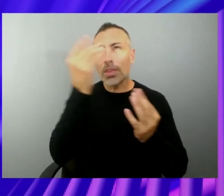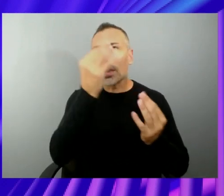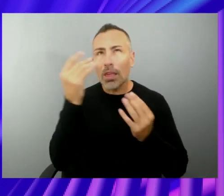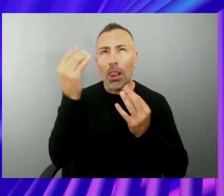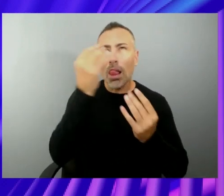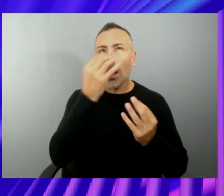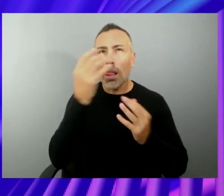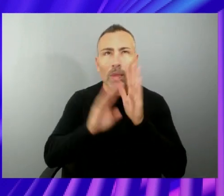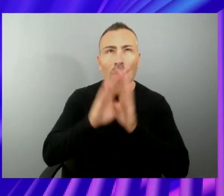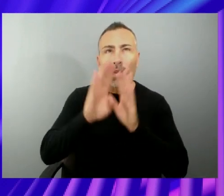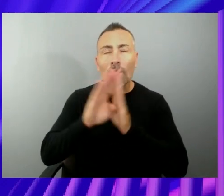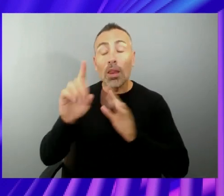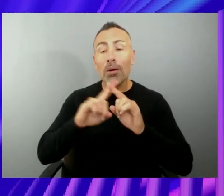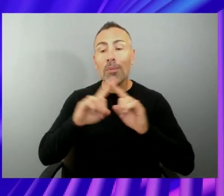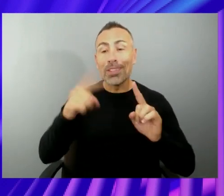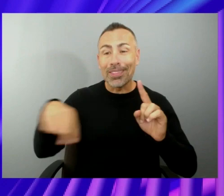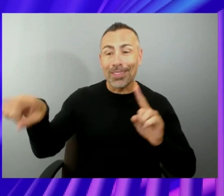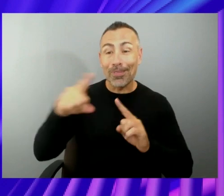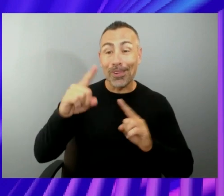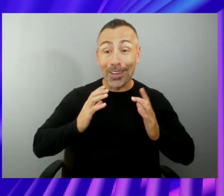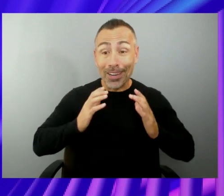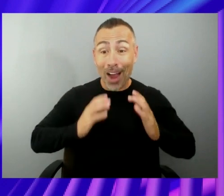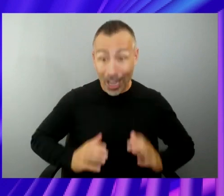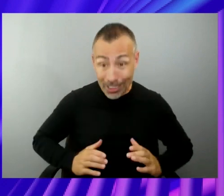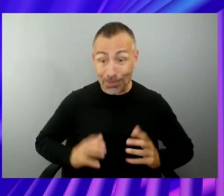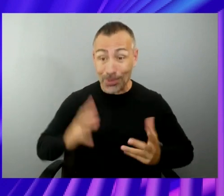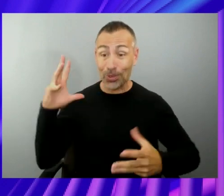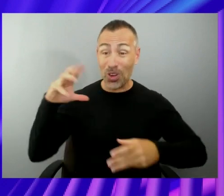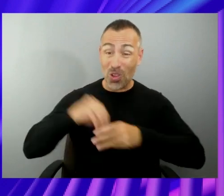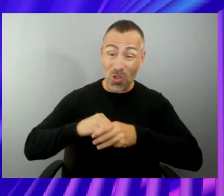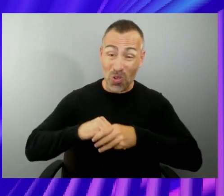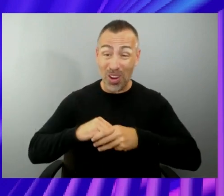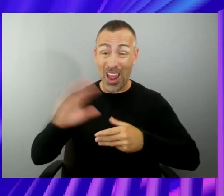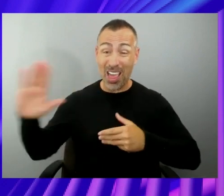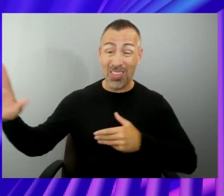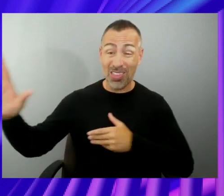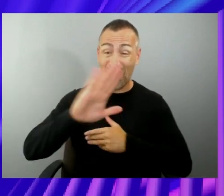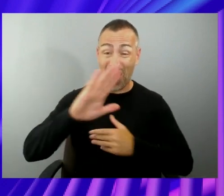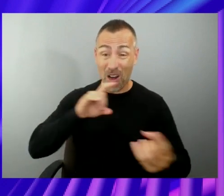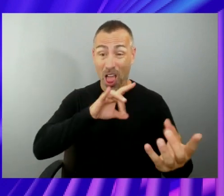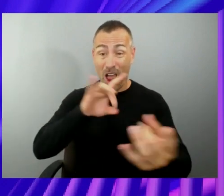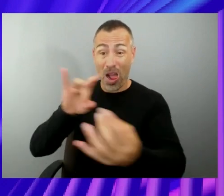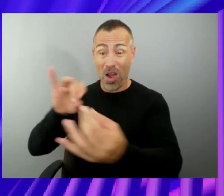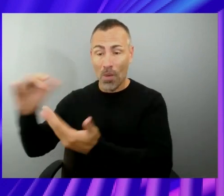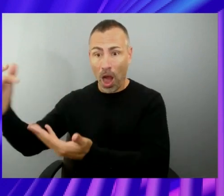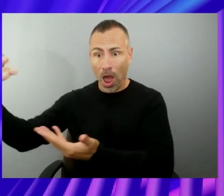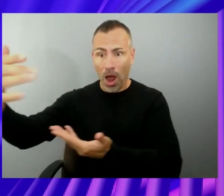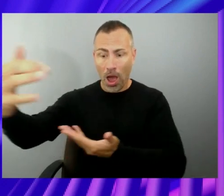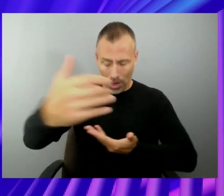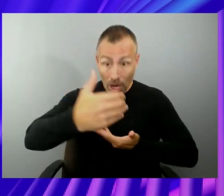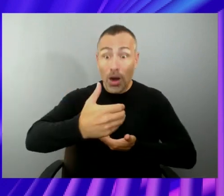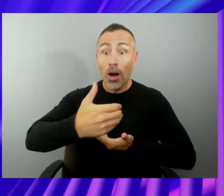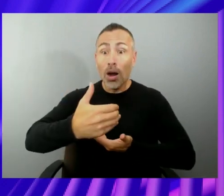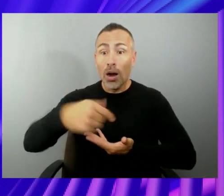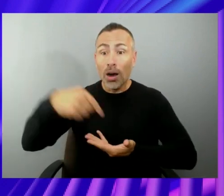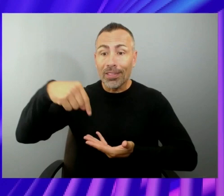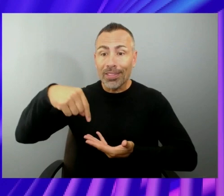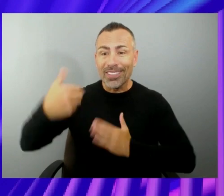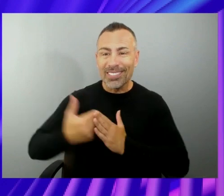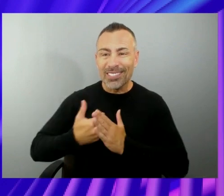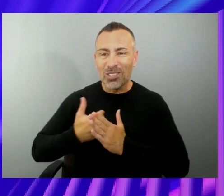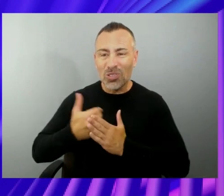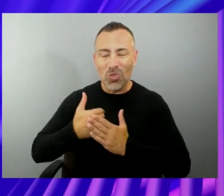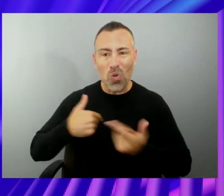passion about security, it's great to see what we could come up with outside of that. Now, you mentioned new content, new